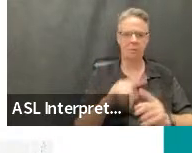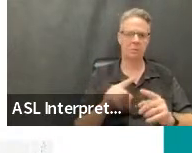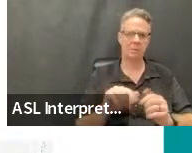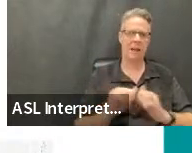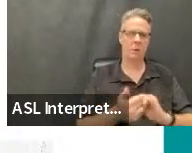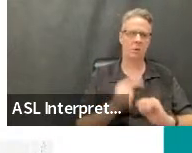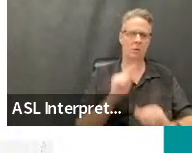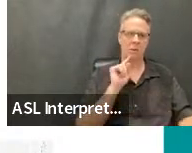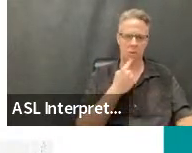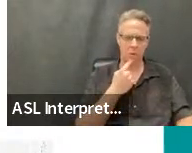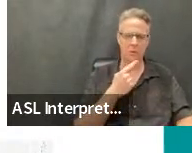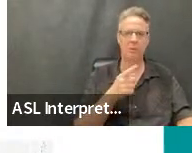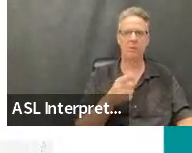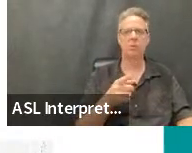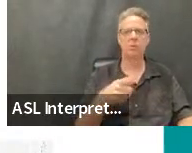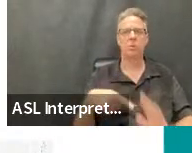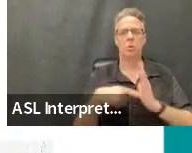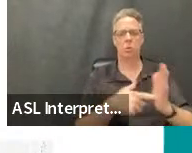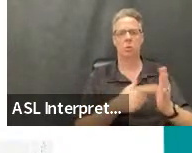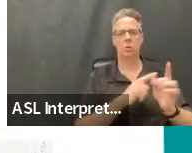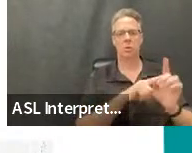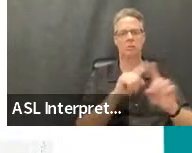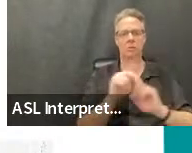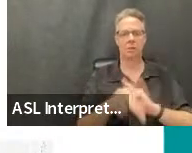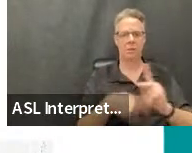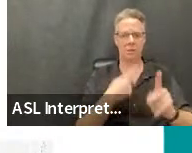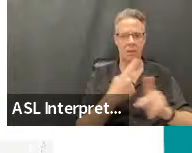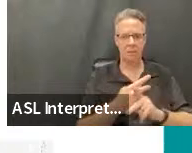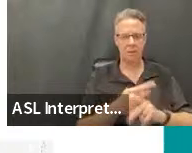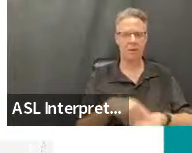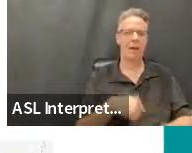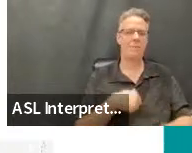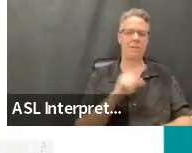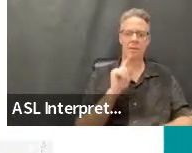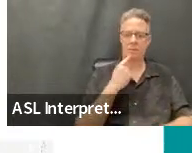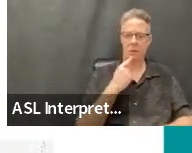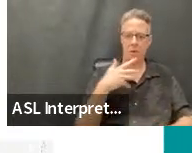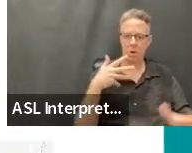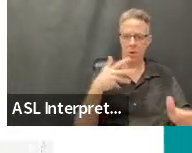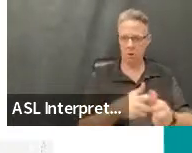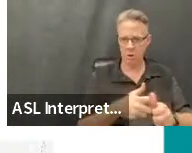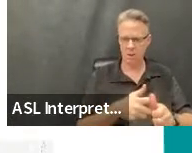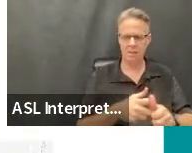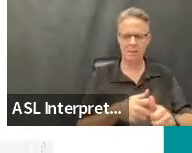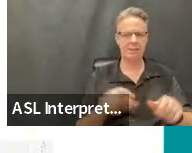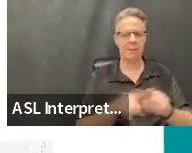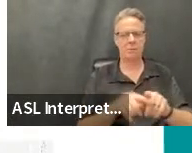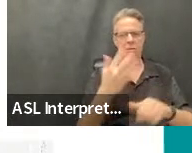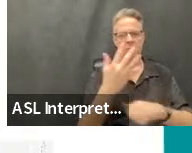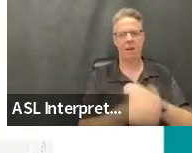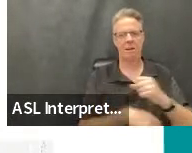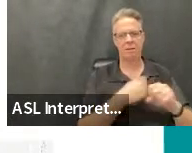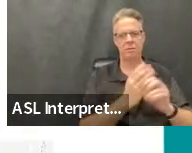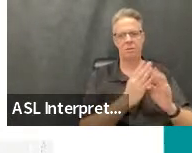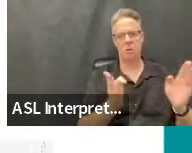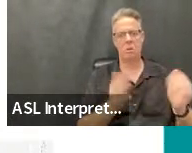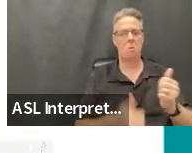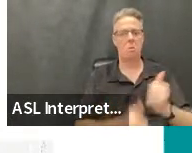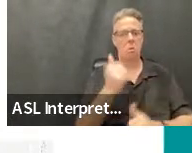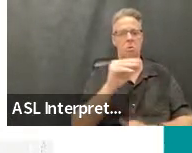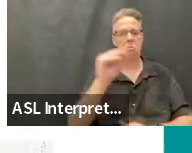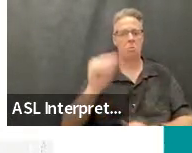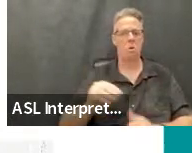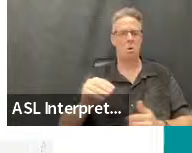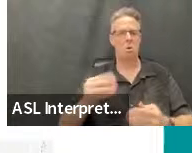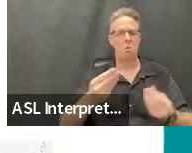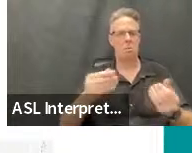this one here is just showing by type. We also have the severity collisions for that same 5-year period. And while most of them, the majority of them were property damage